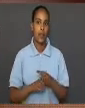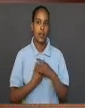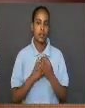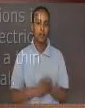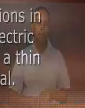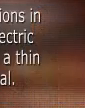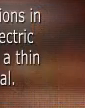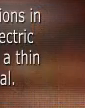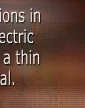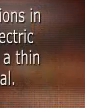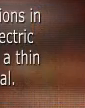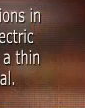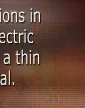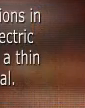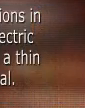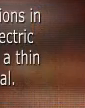Begin.